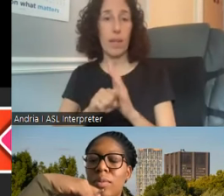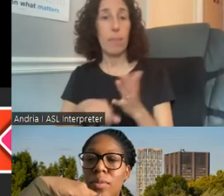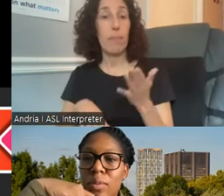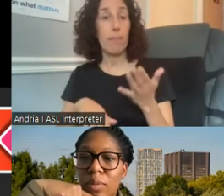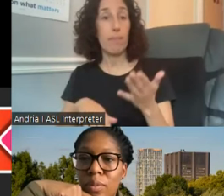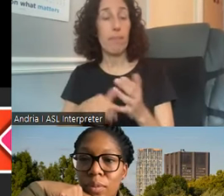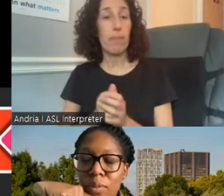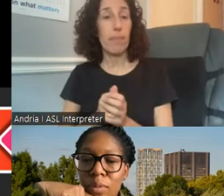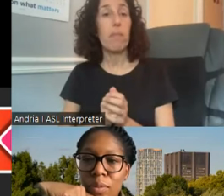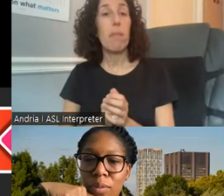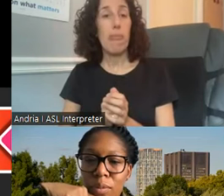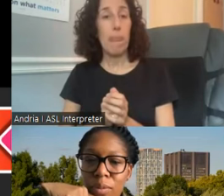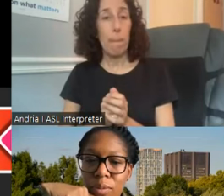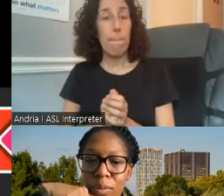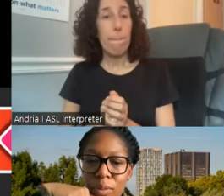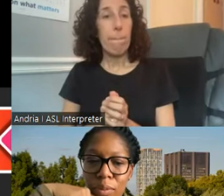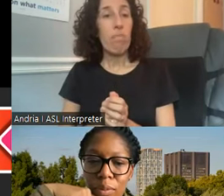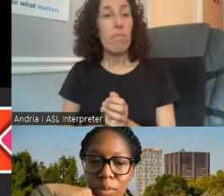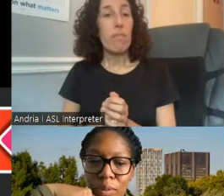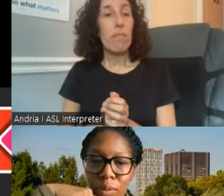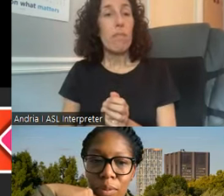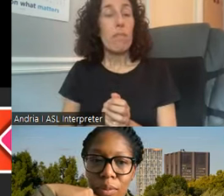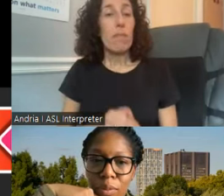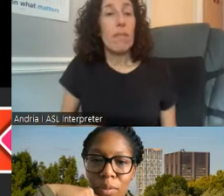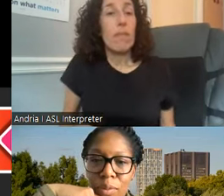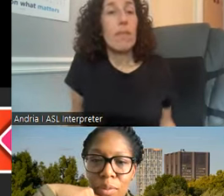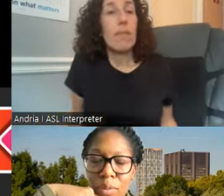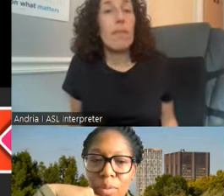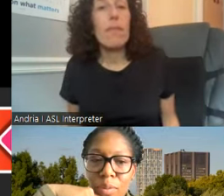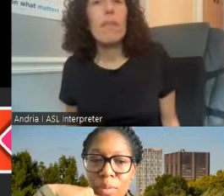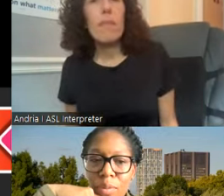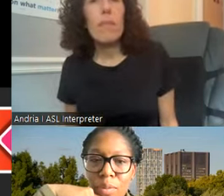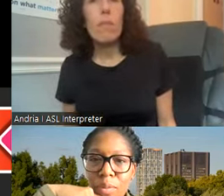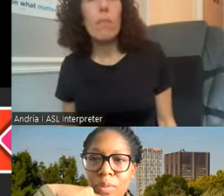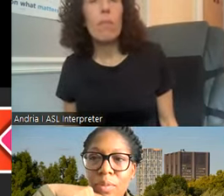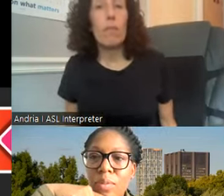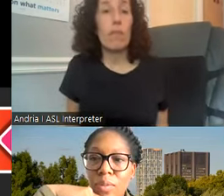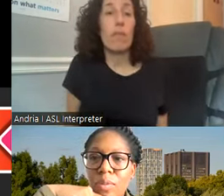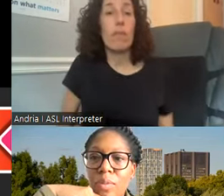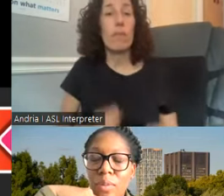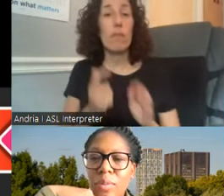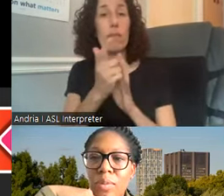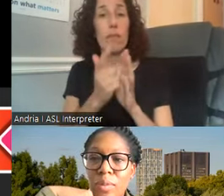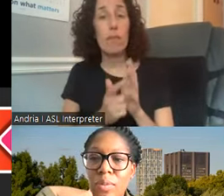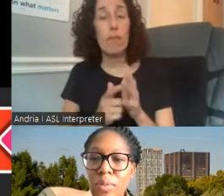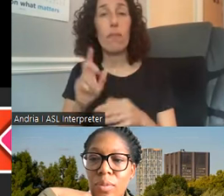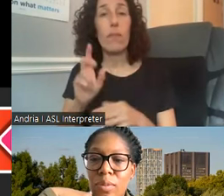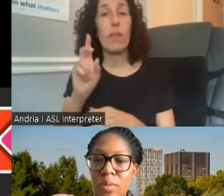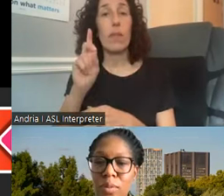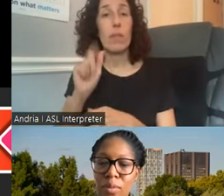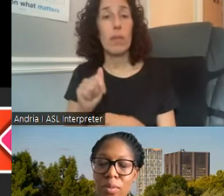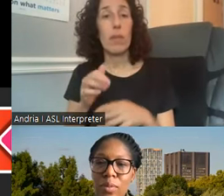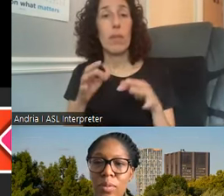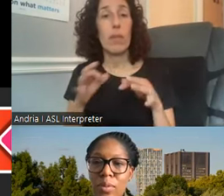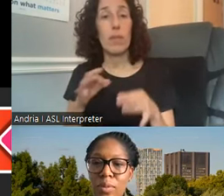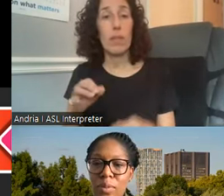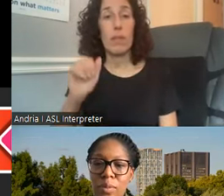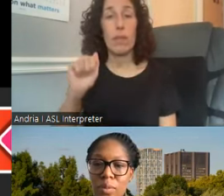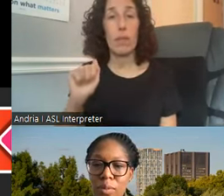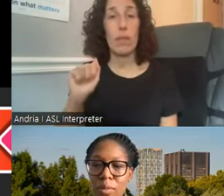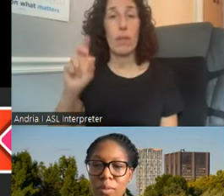All right, so the legal definition of disability really came about from the Americans with Disabilities Act, or the ADA, passed